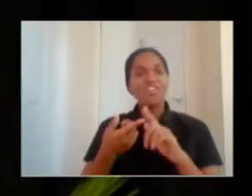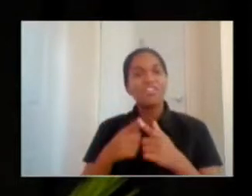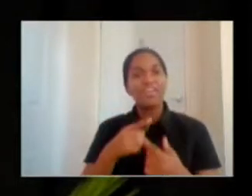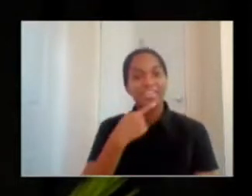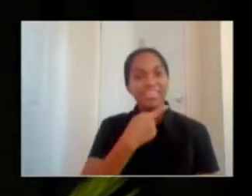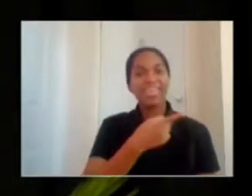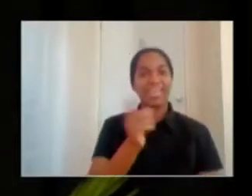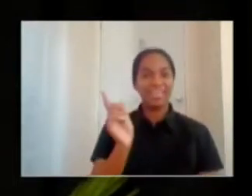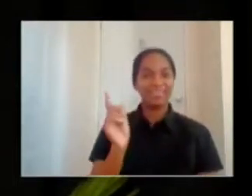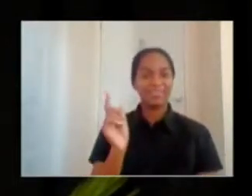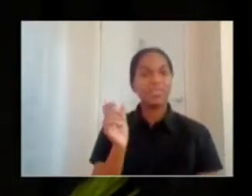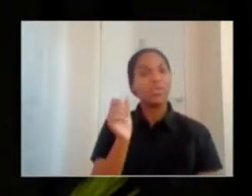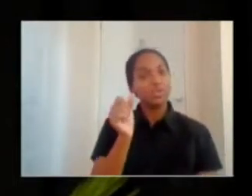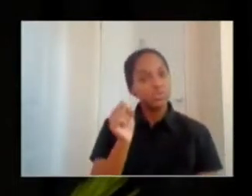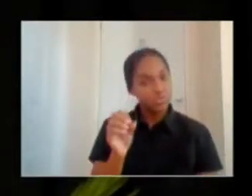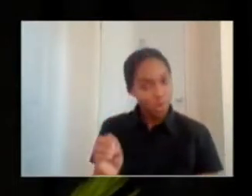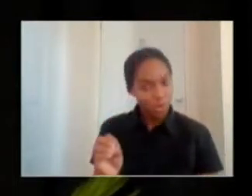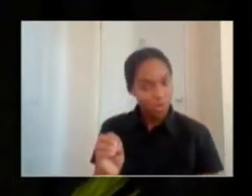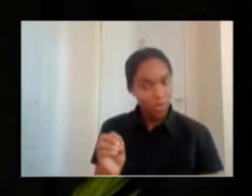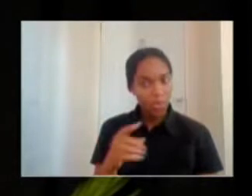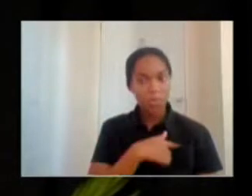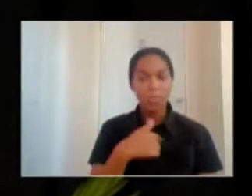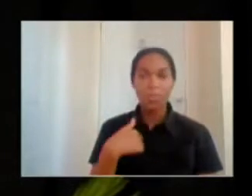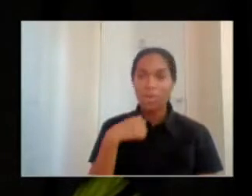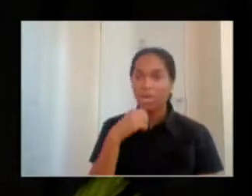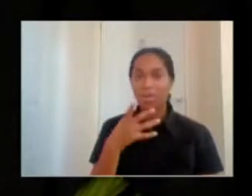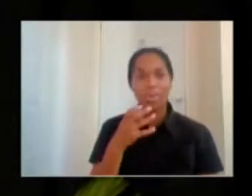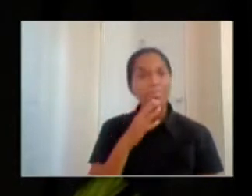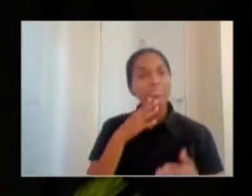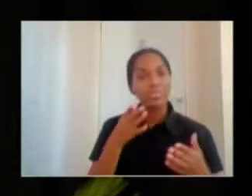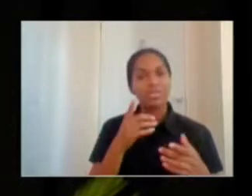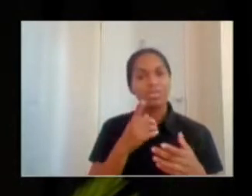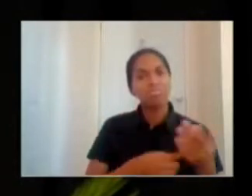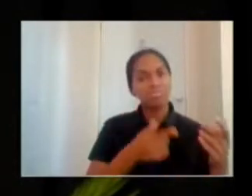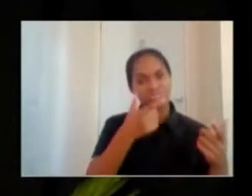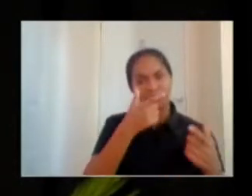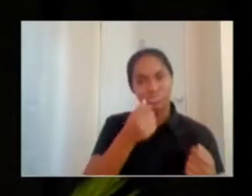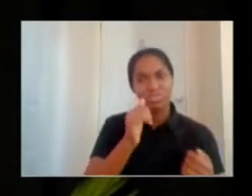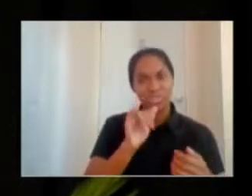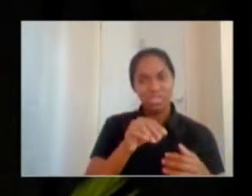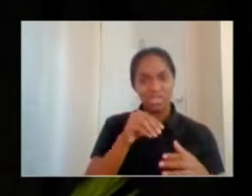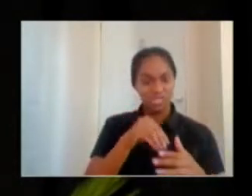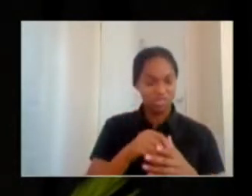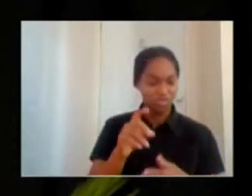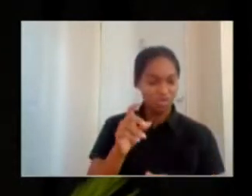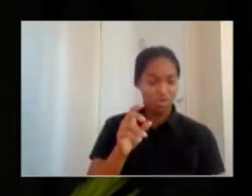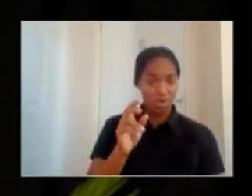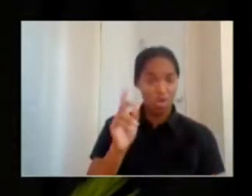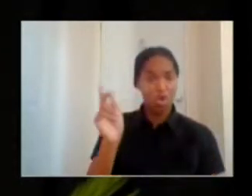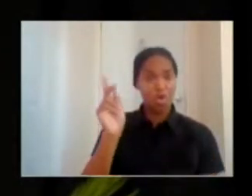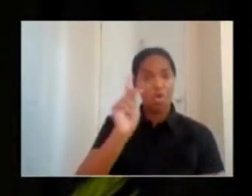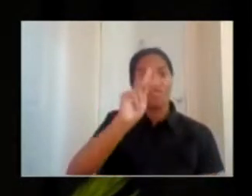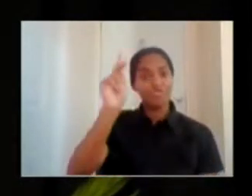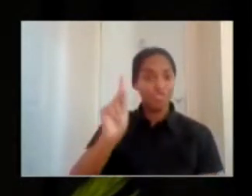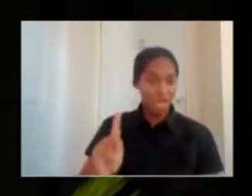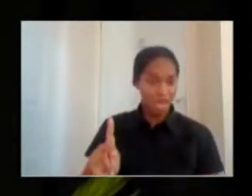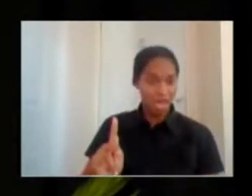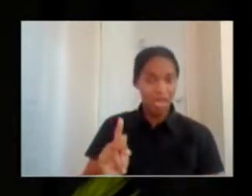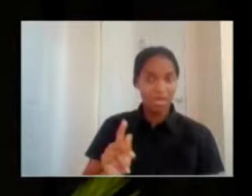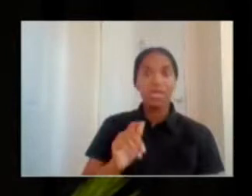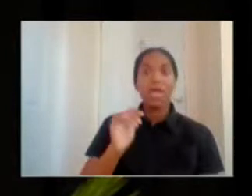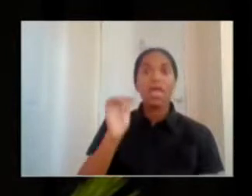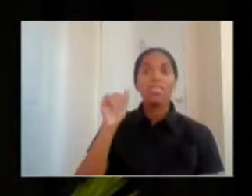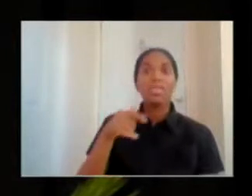right? So we don't want to be there. And what's interesting is that in Korea, as Young pointed out, there was